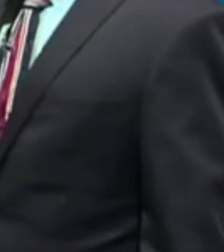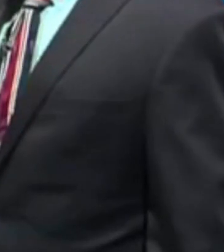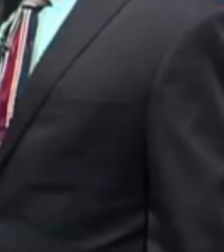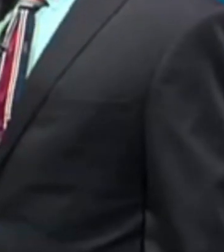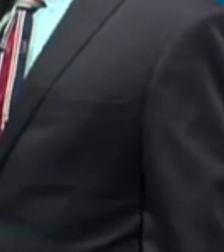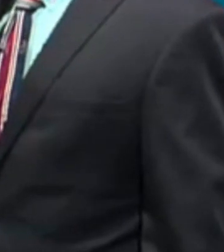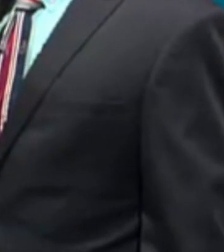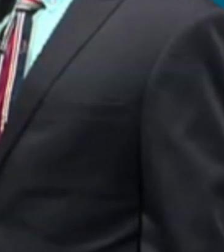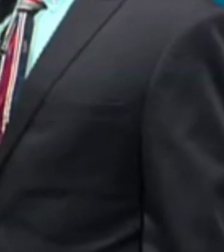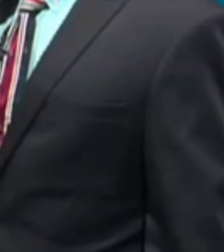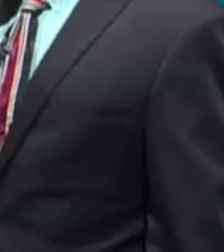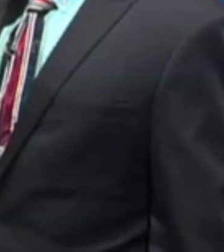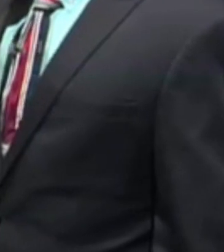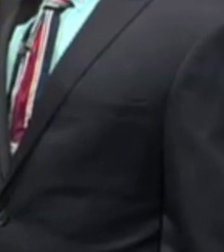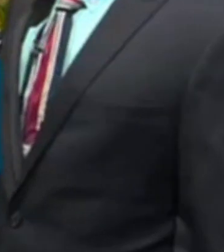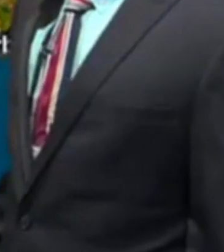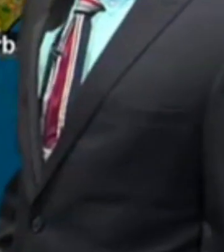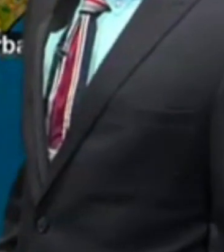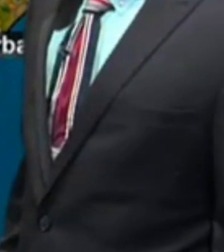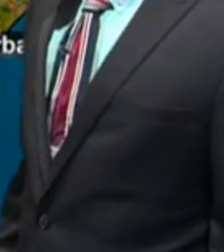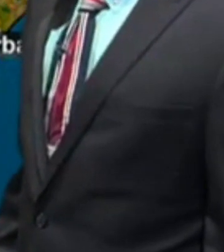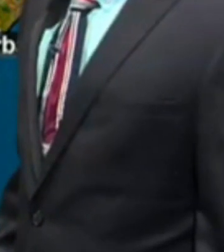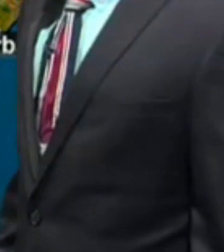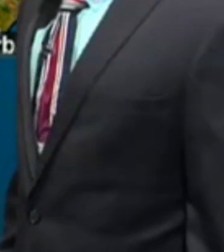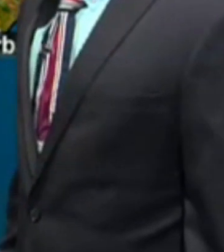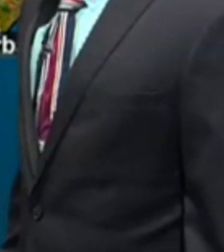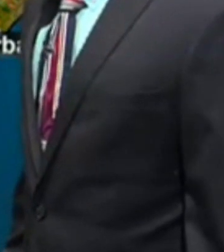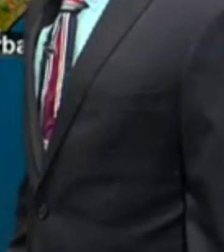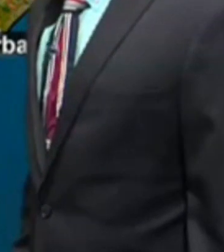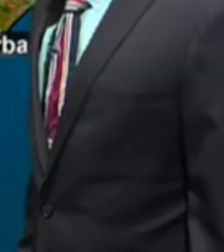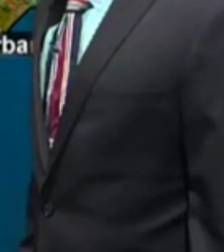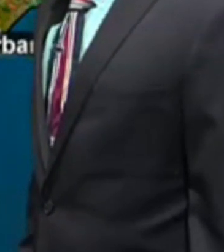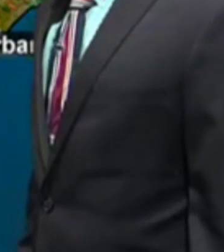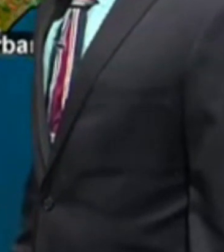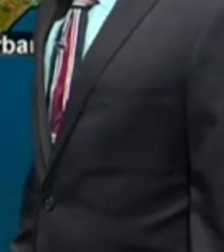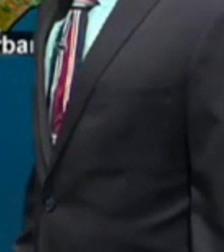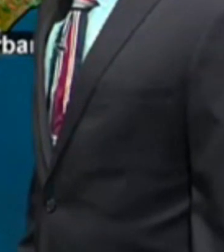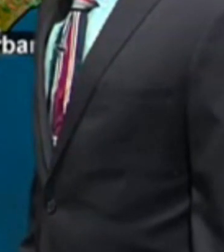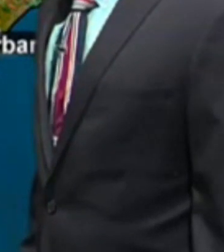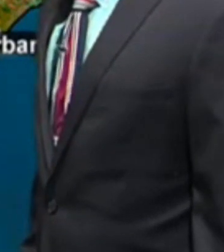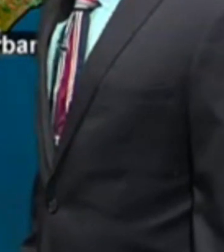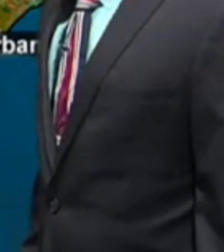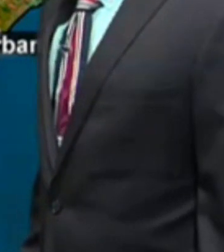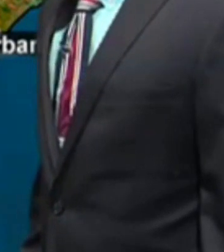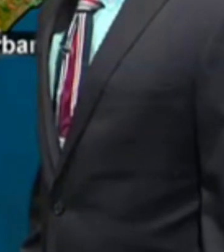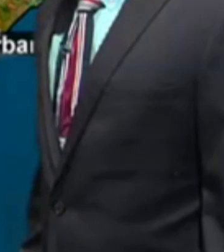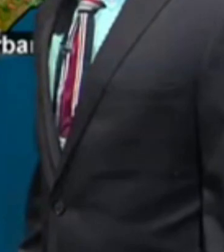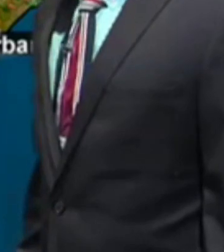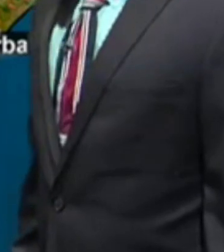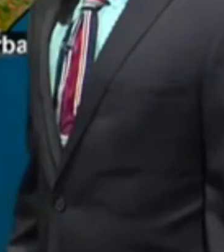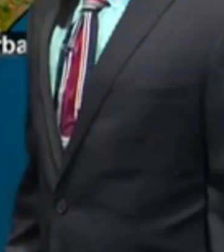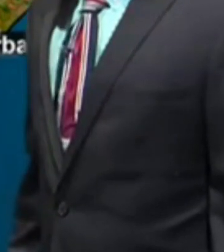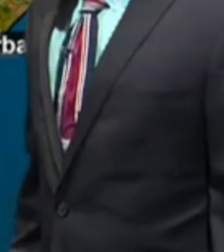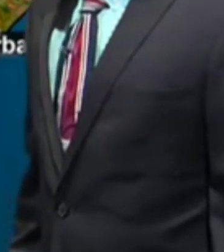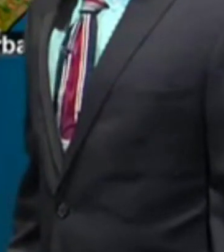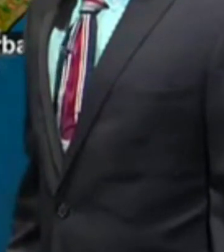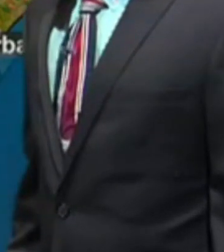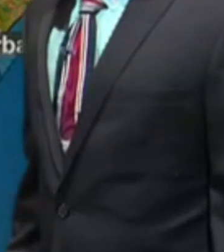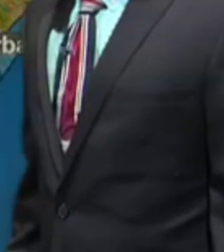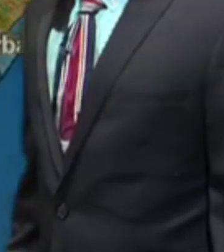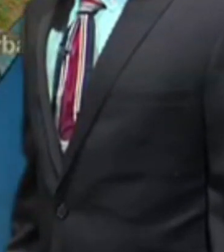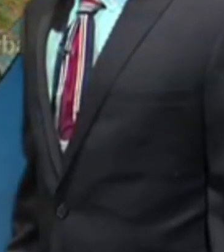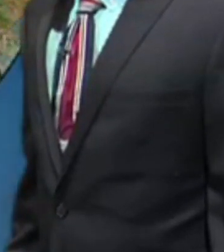ba rimjana ga bjale re bona phišo e ntšhi e ka tlhotlheletša go swagatlhaga ka dikalong tša ka Kapa le Boa gona le go ka Freestata go tsena bjelo ka North West. Magašo re